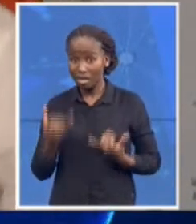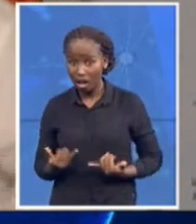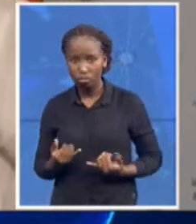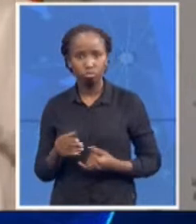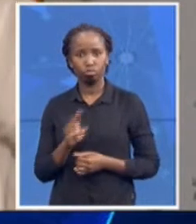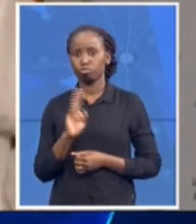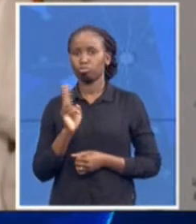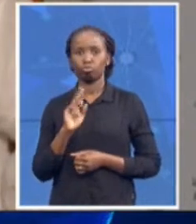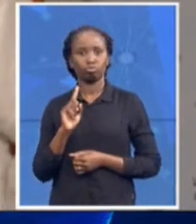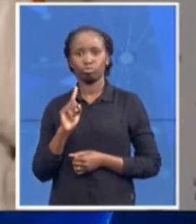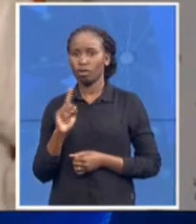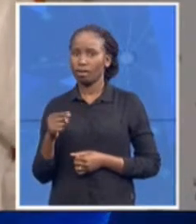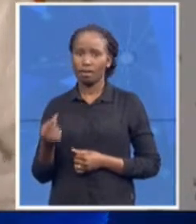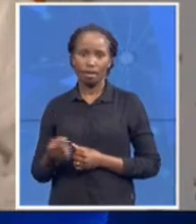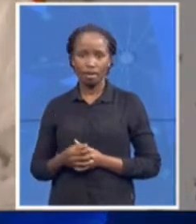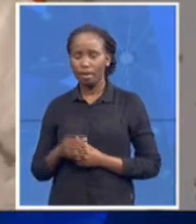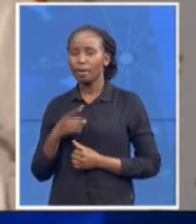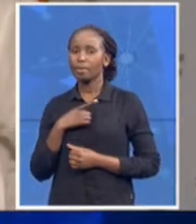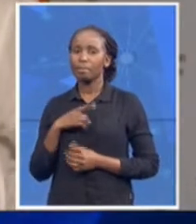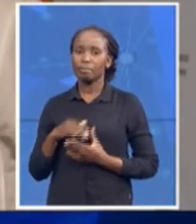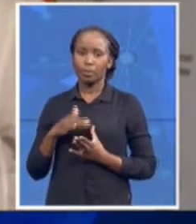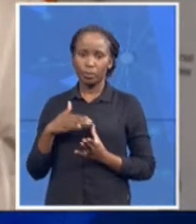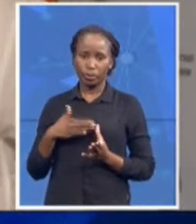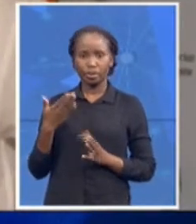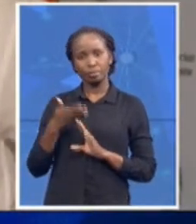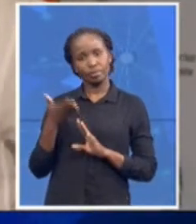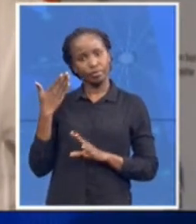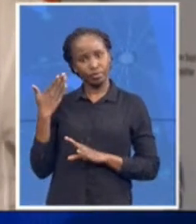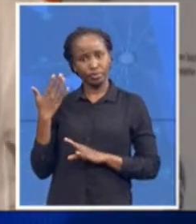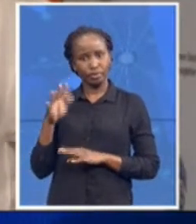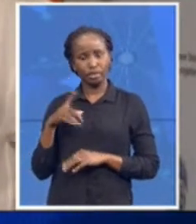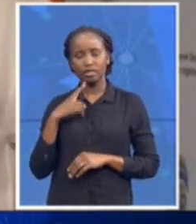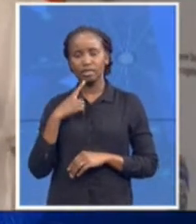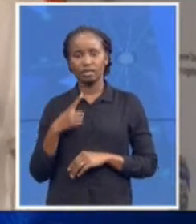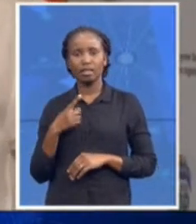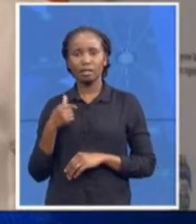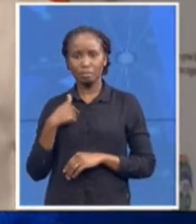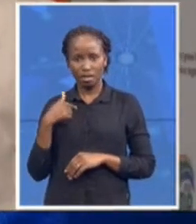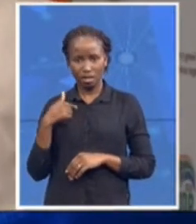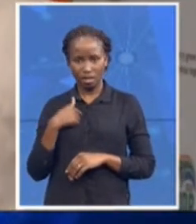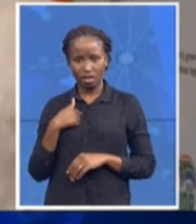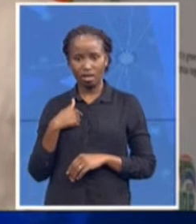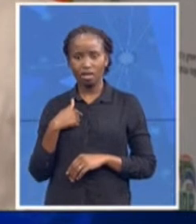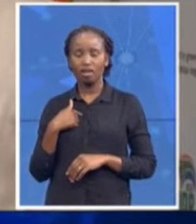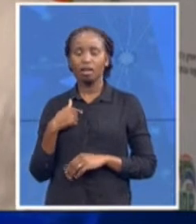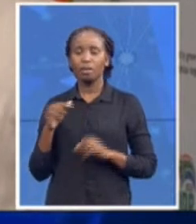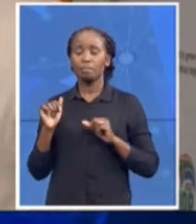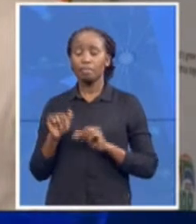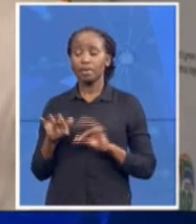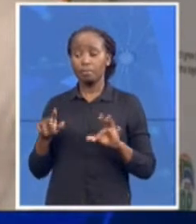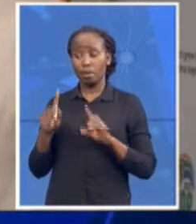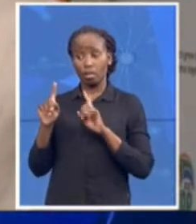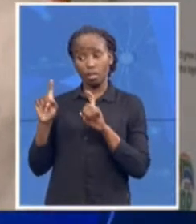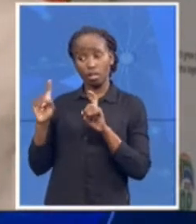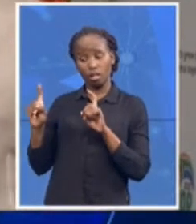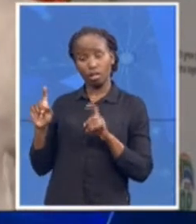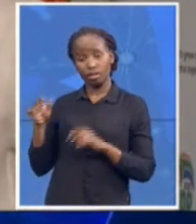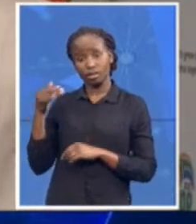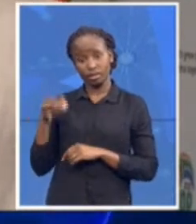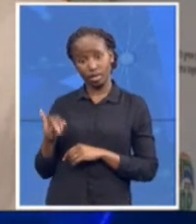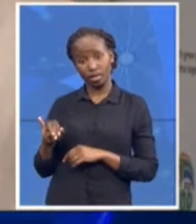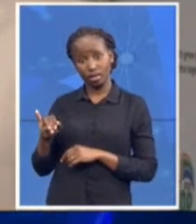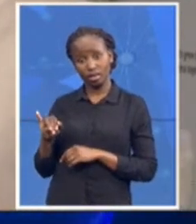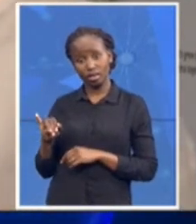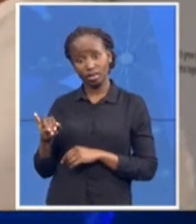on, I've just written to the ones who are still with NAC, 2 of